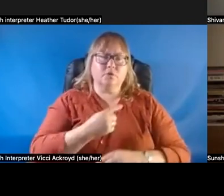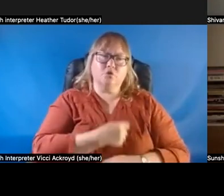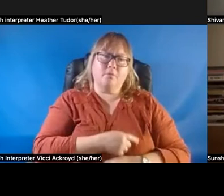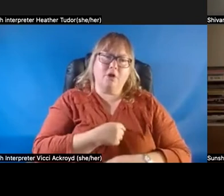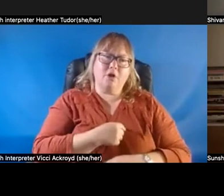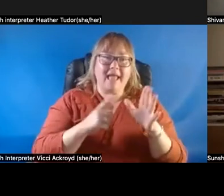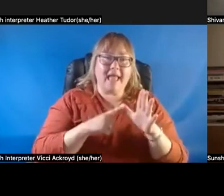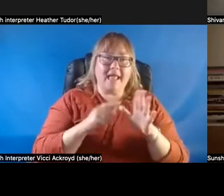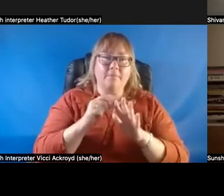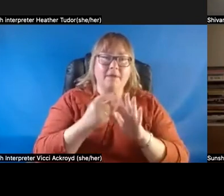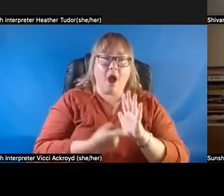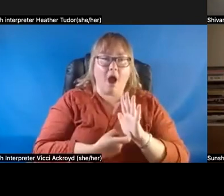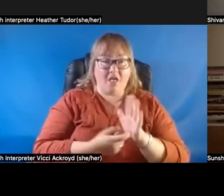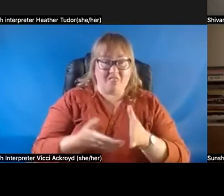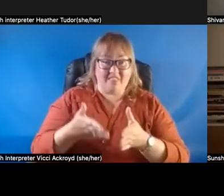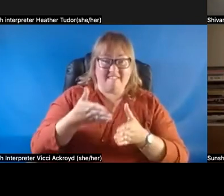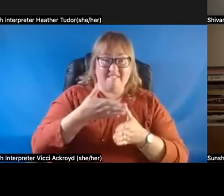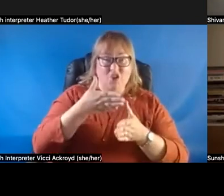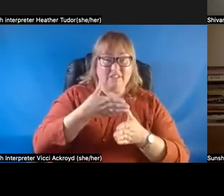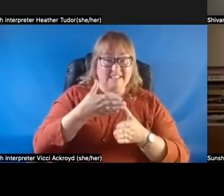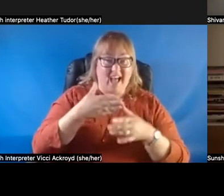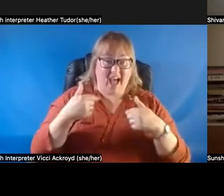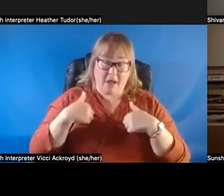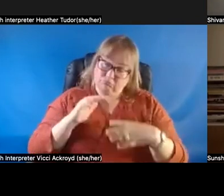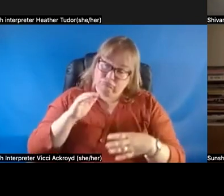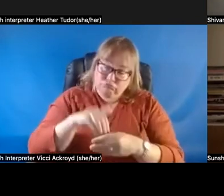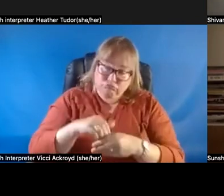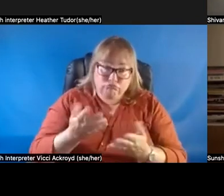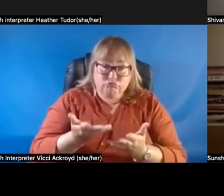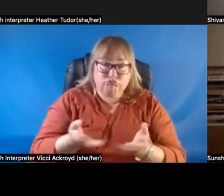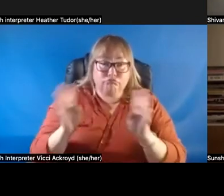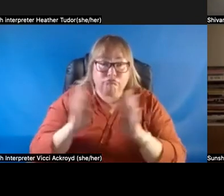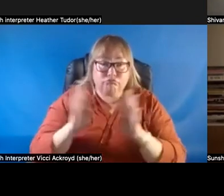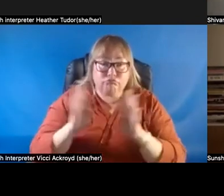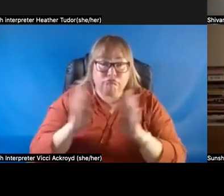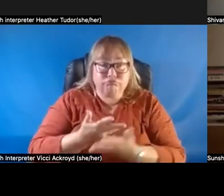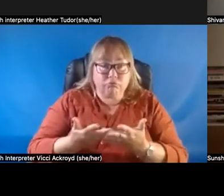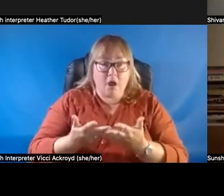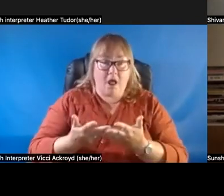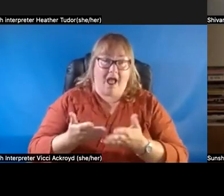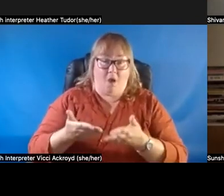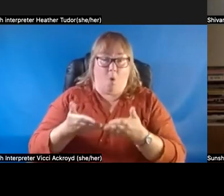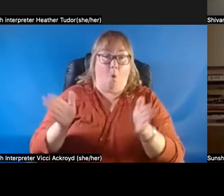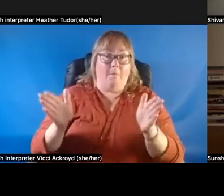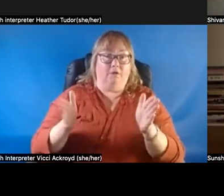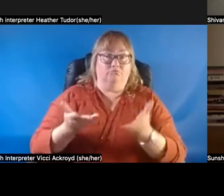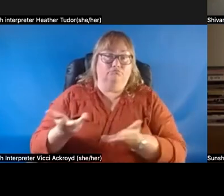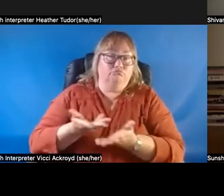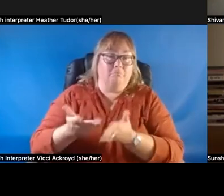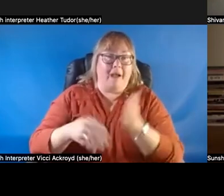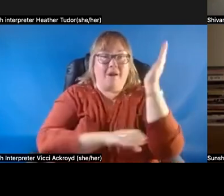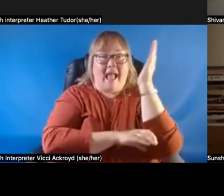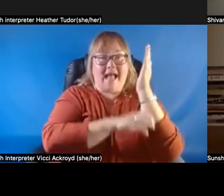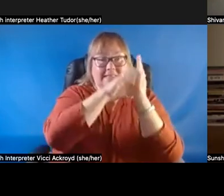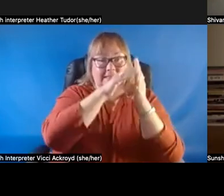first platform or first time when I talked about casteism openly. I didn't find